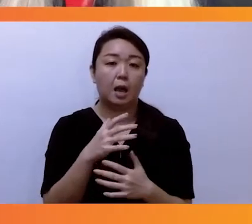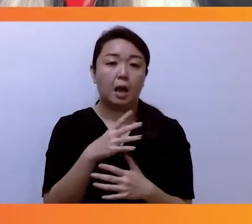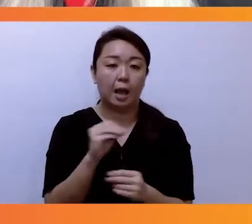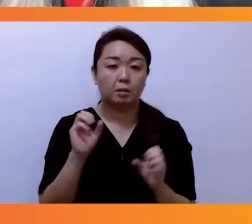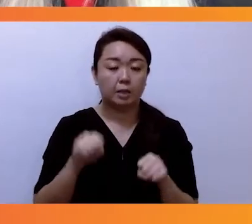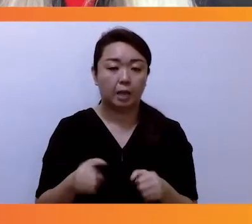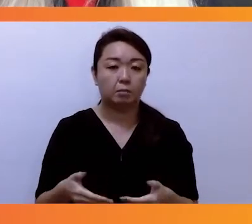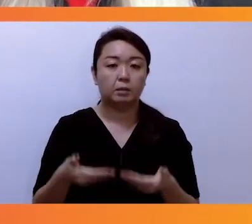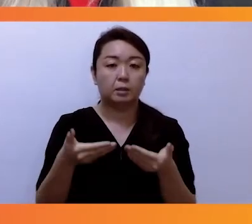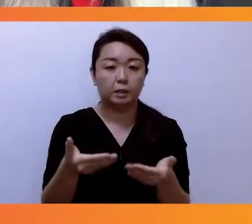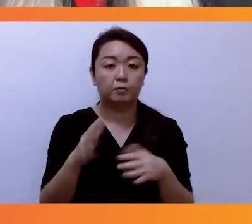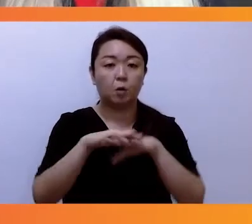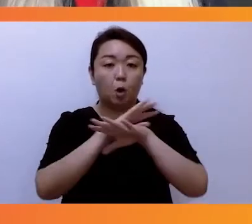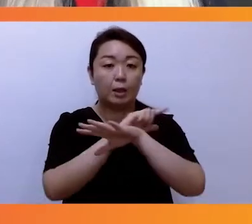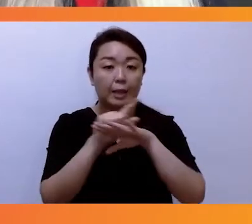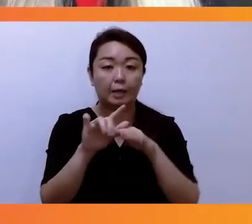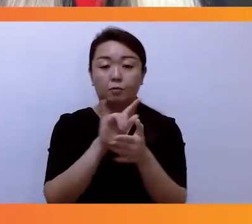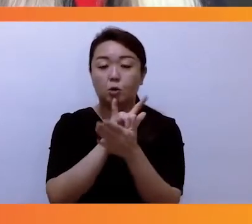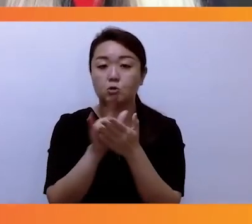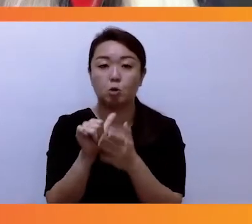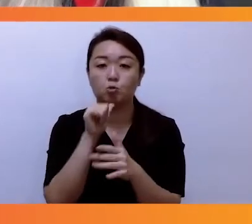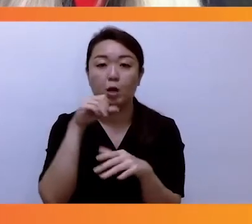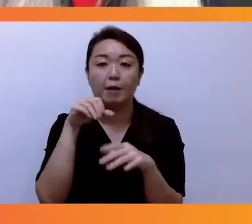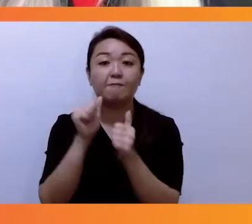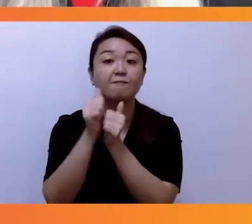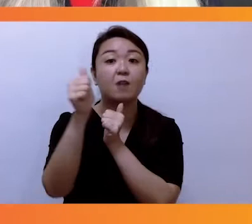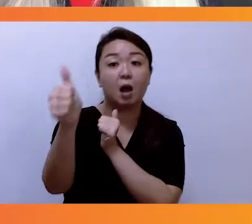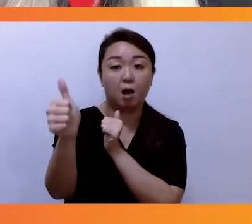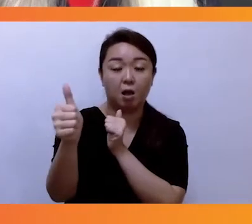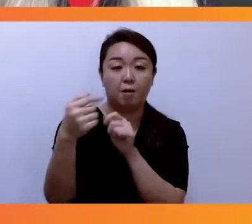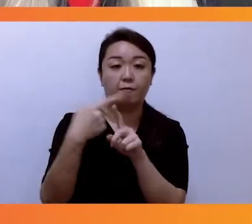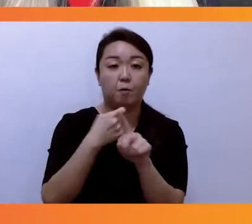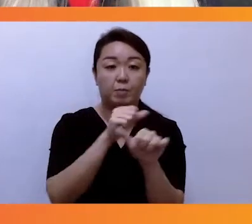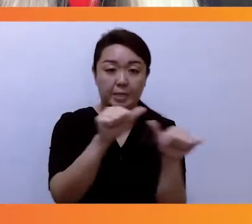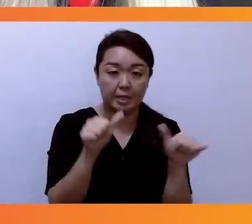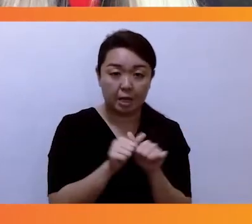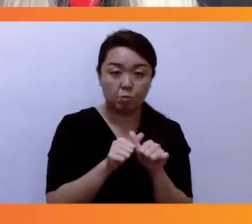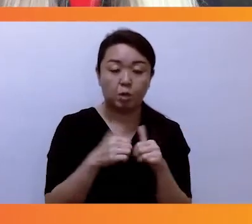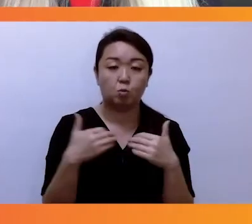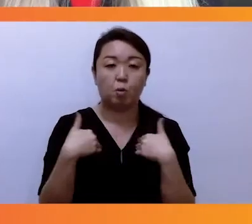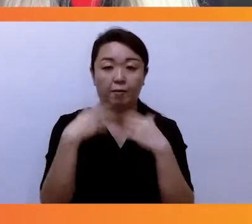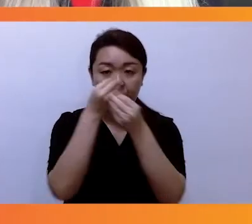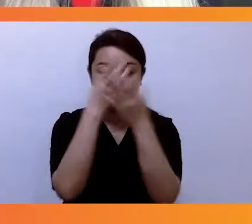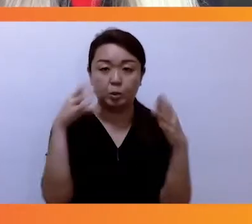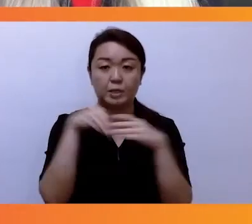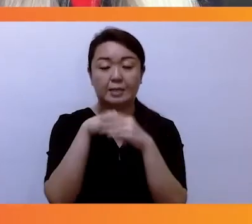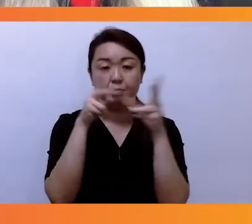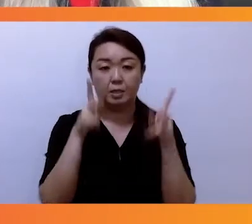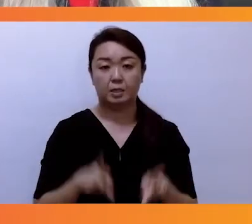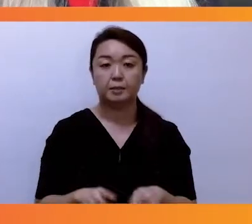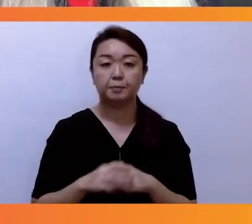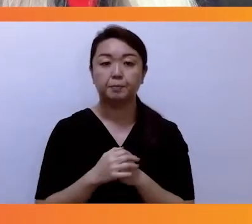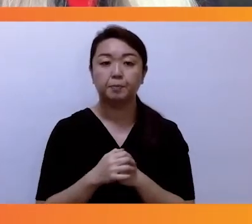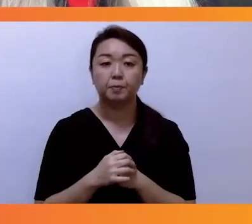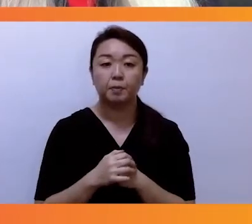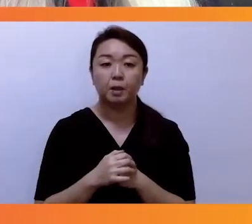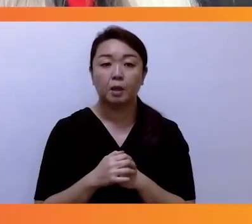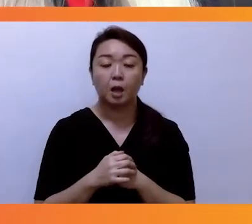we want to be able to provide virtual for those that are not in a proximity to gain that information in